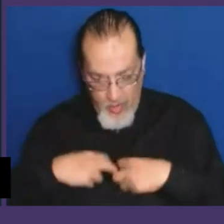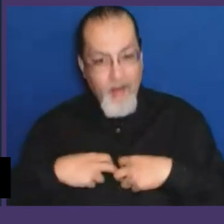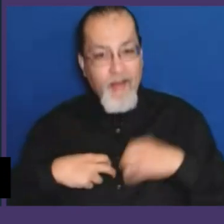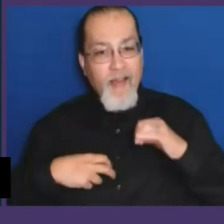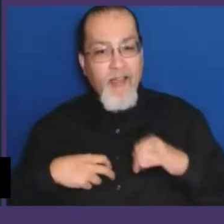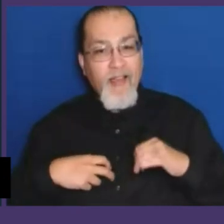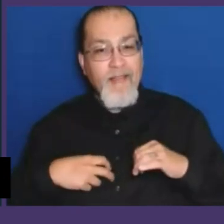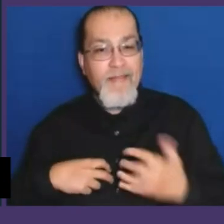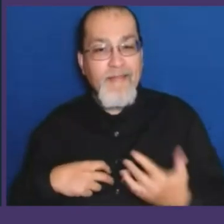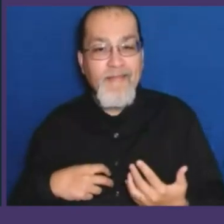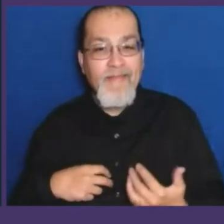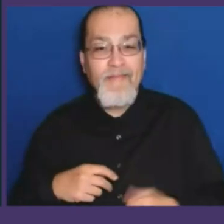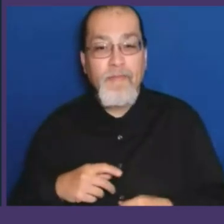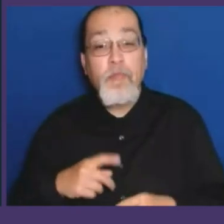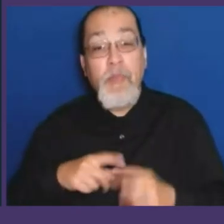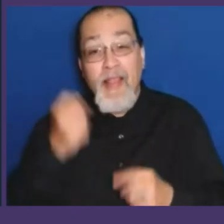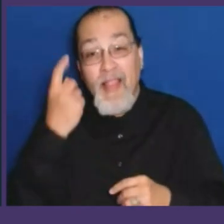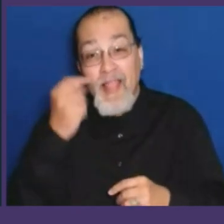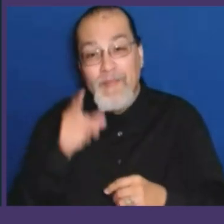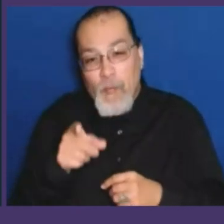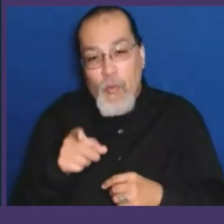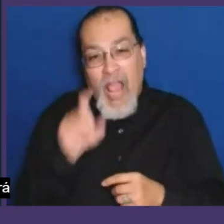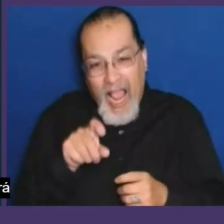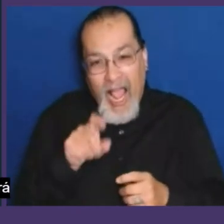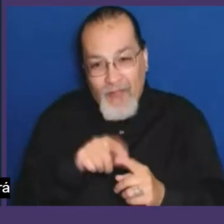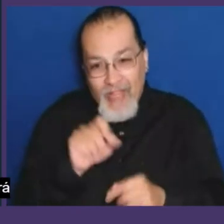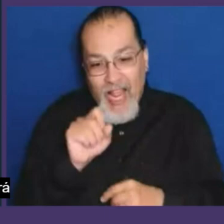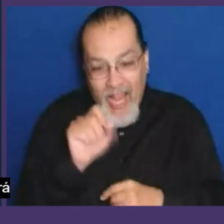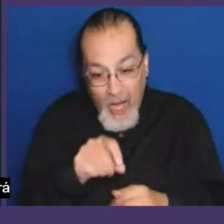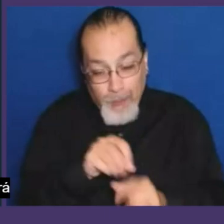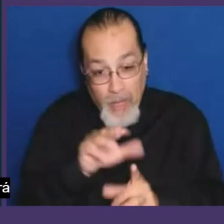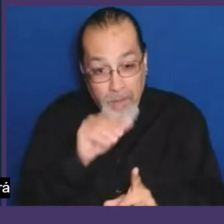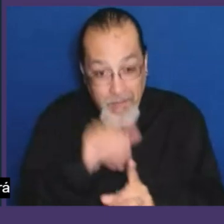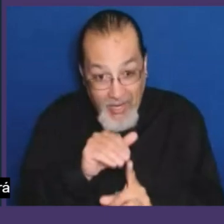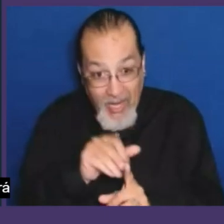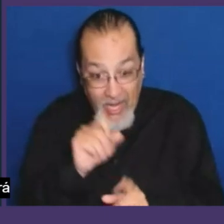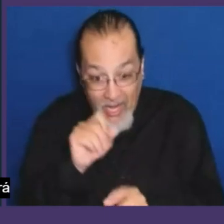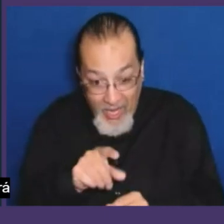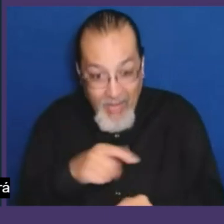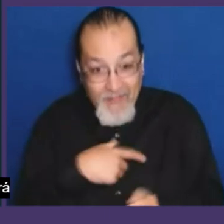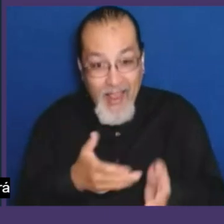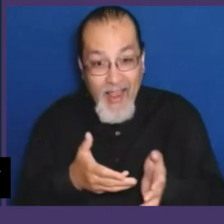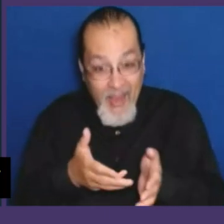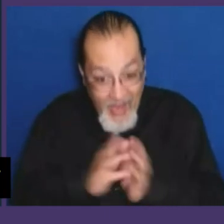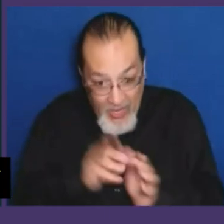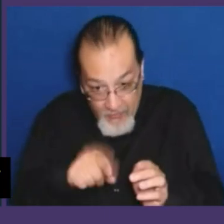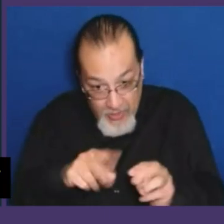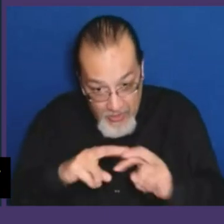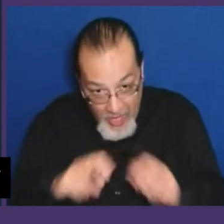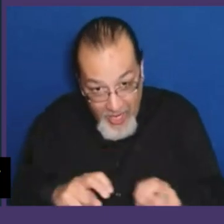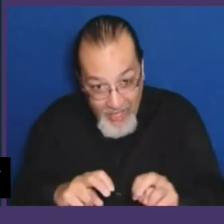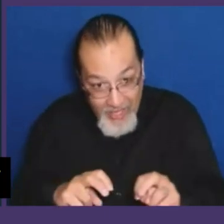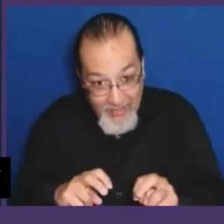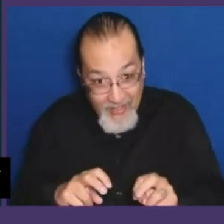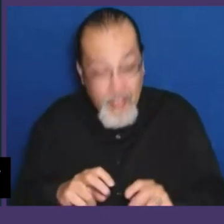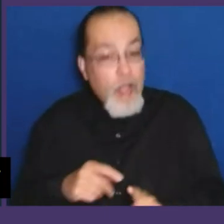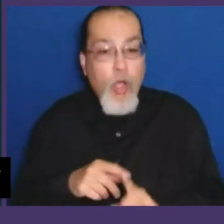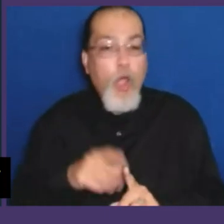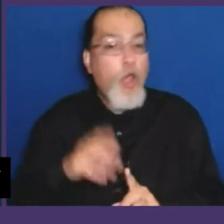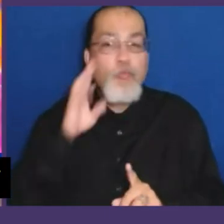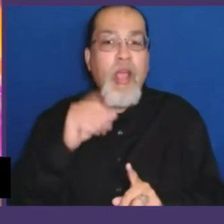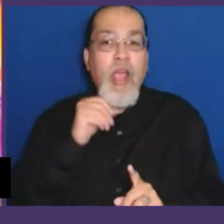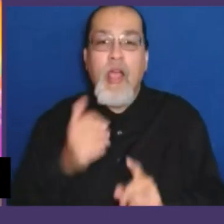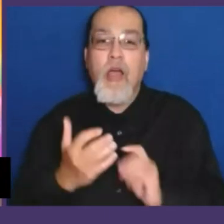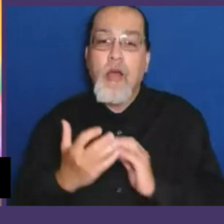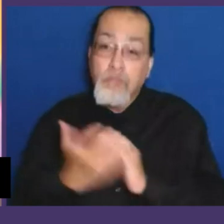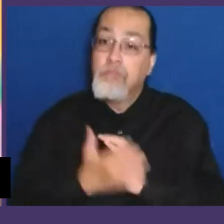your prompts. You have to get it to check. If you don't ask it to check, it's not going to check by itself. It's just a token simulator.